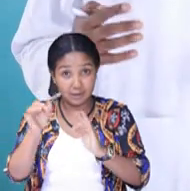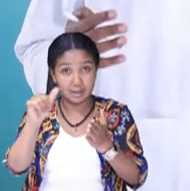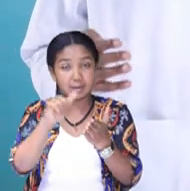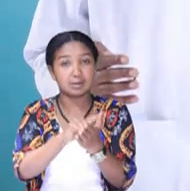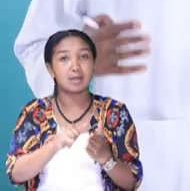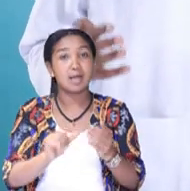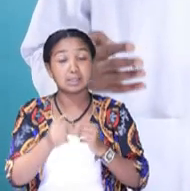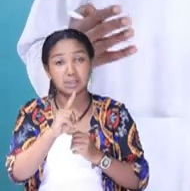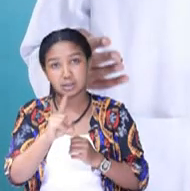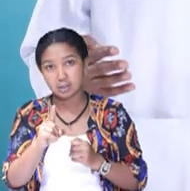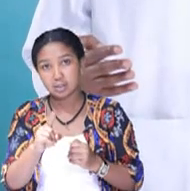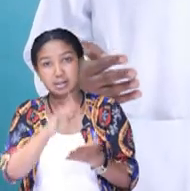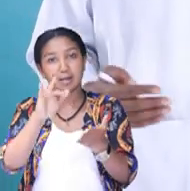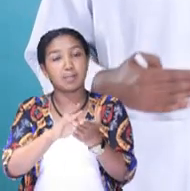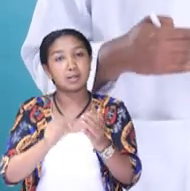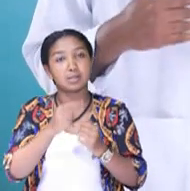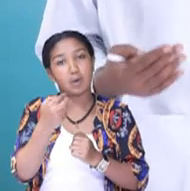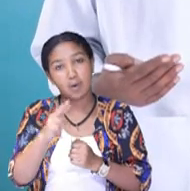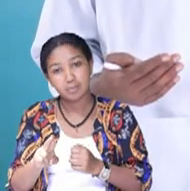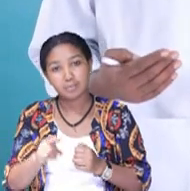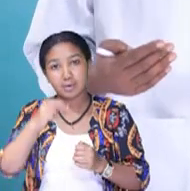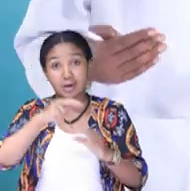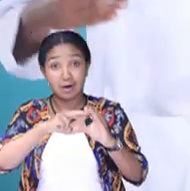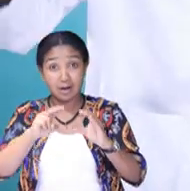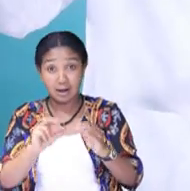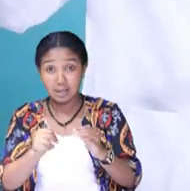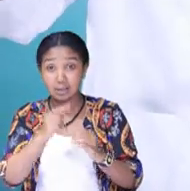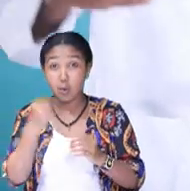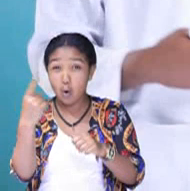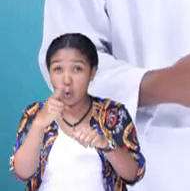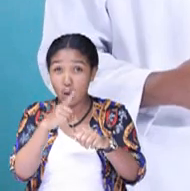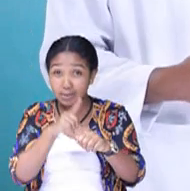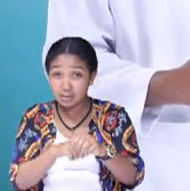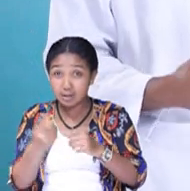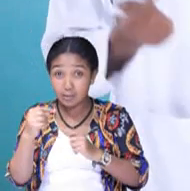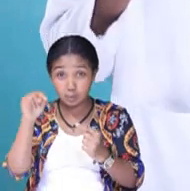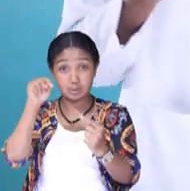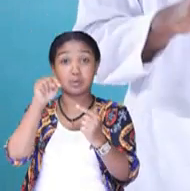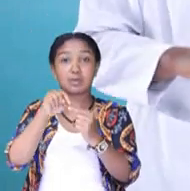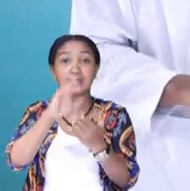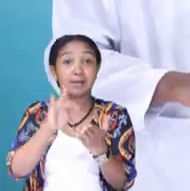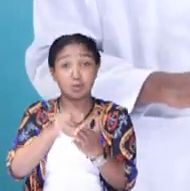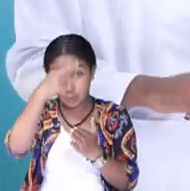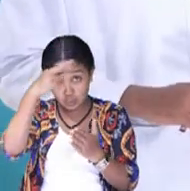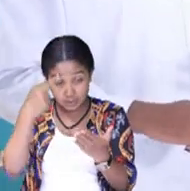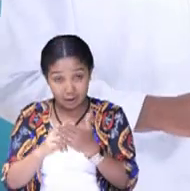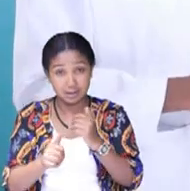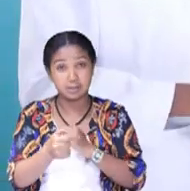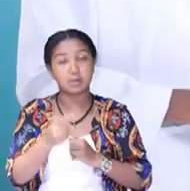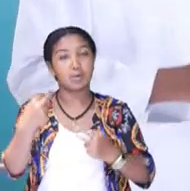that centripetal acceleration or radial acceleration is always acting towards the center. Due to that